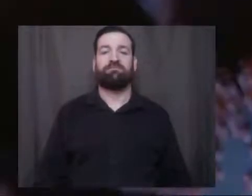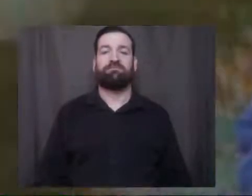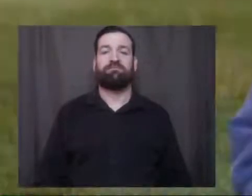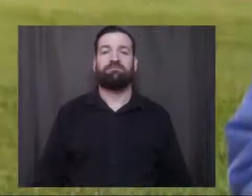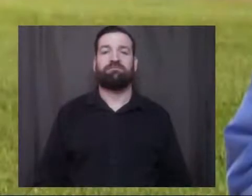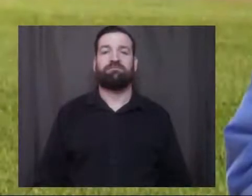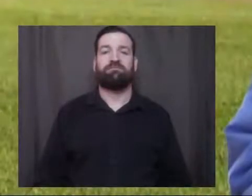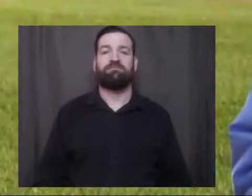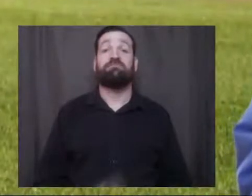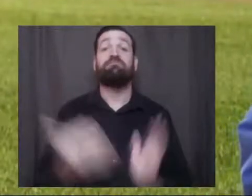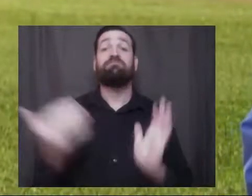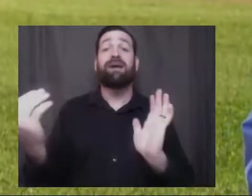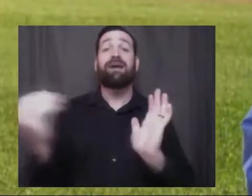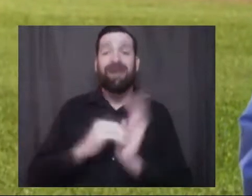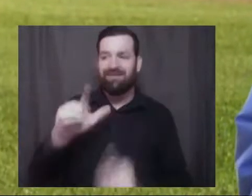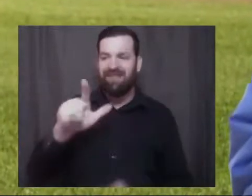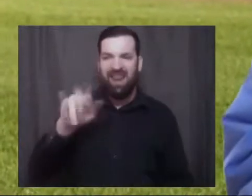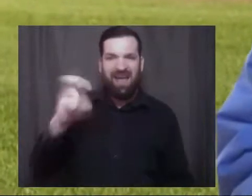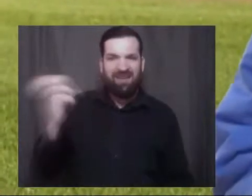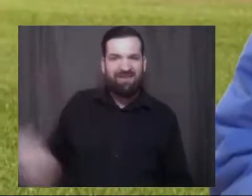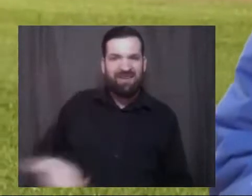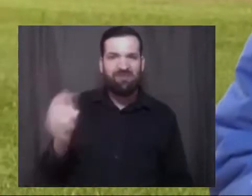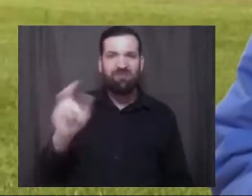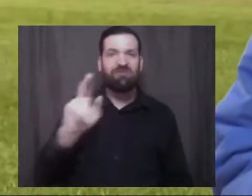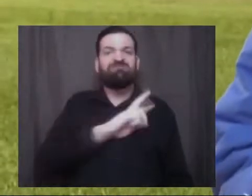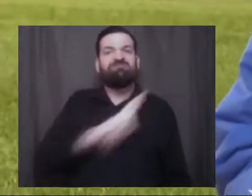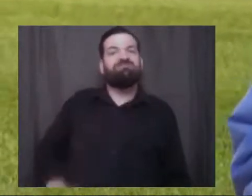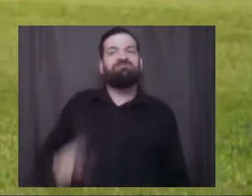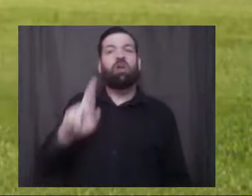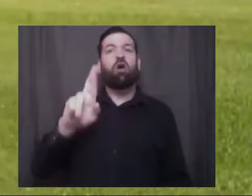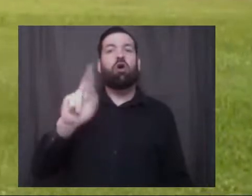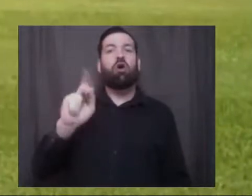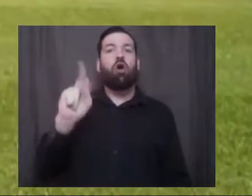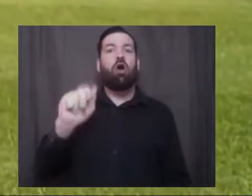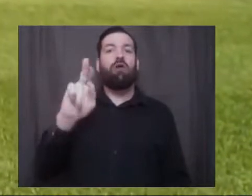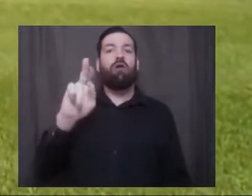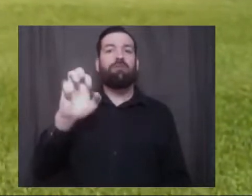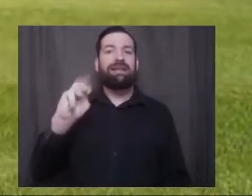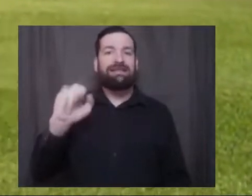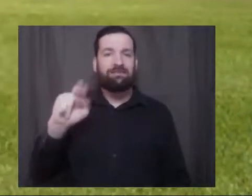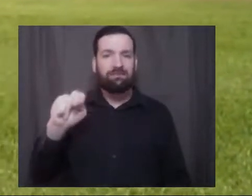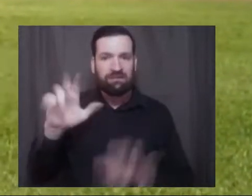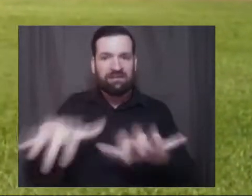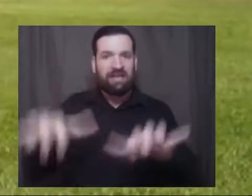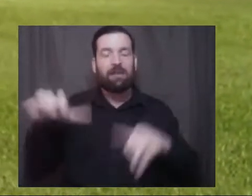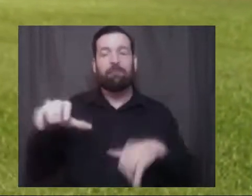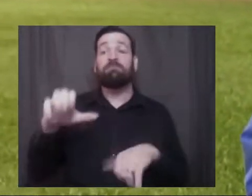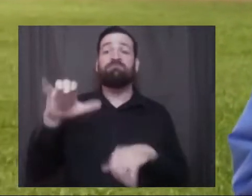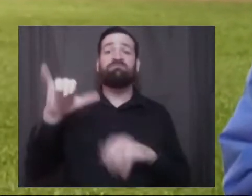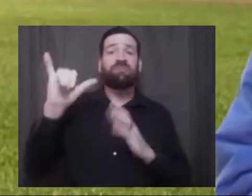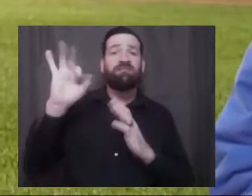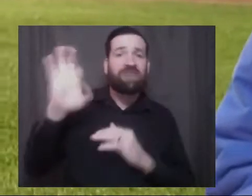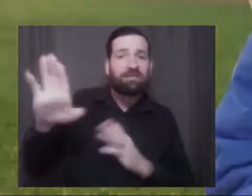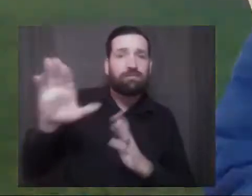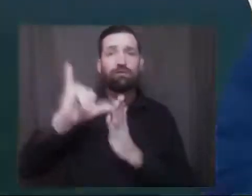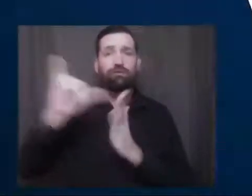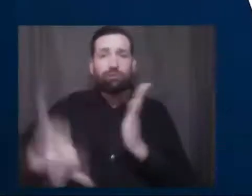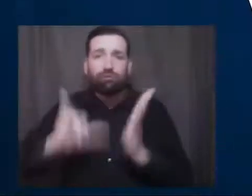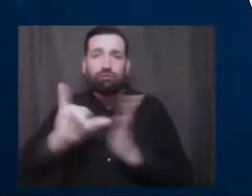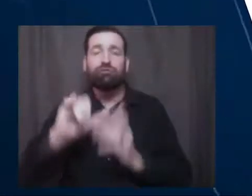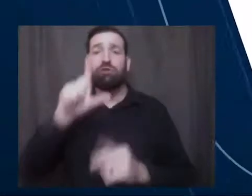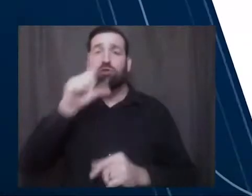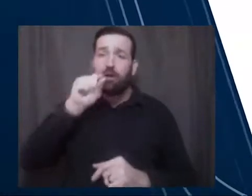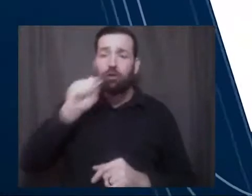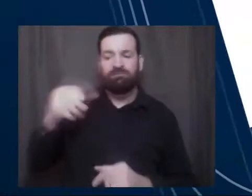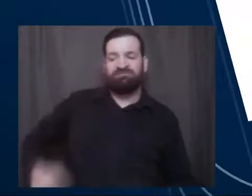Again, we are live out here at Kauffman Stadium. I'm Jessica Lovell. Thank you so much for joining us here on Facebook, YouTube, and also on Twitter. This morning,